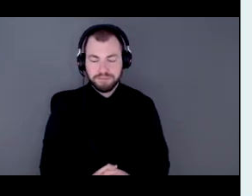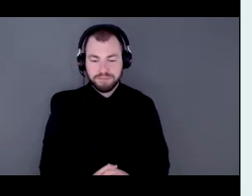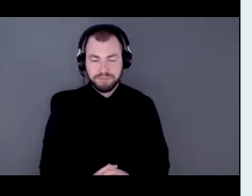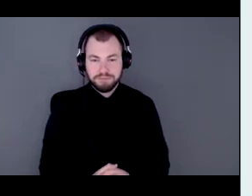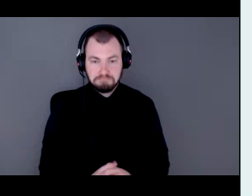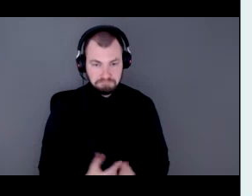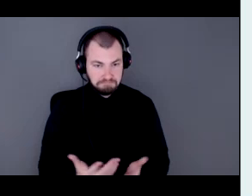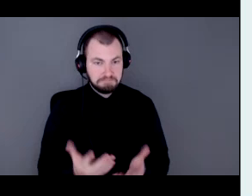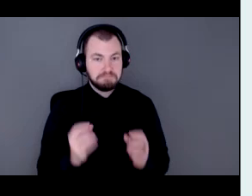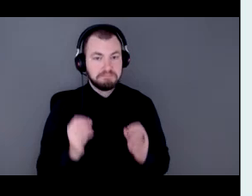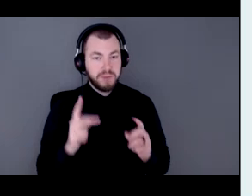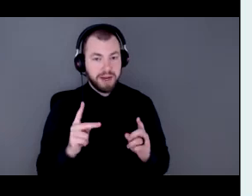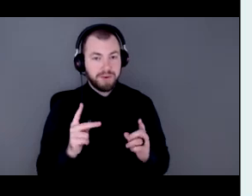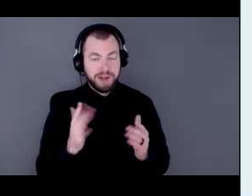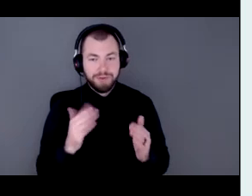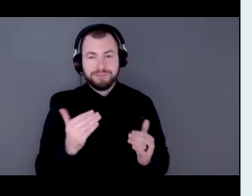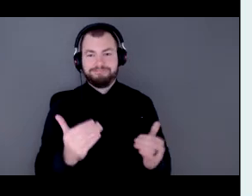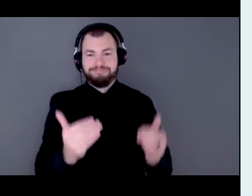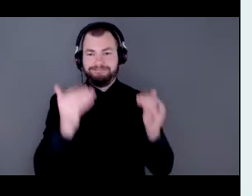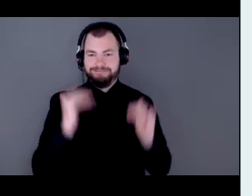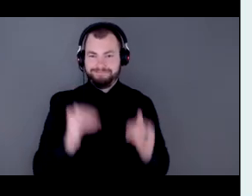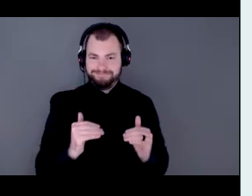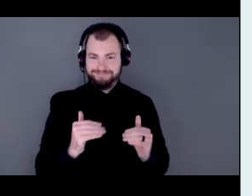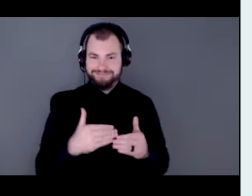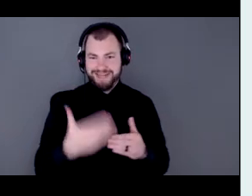Okay, well, I'll go on to my next one.